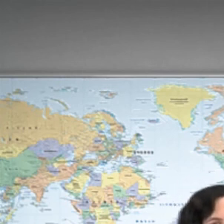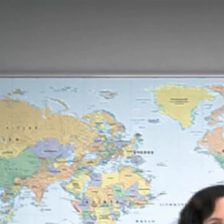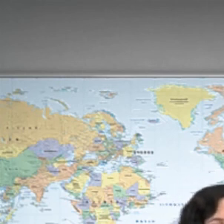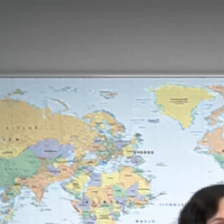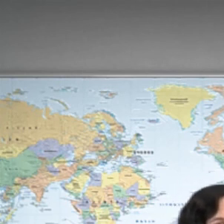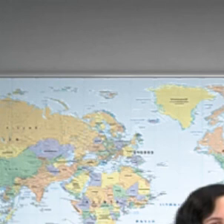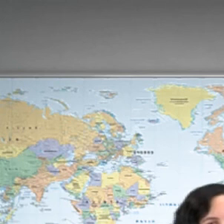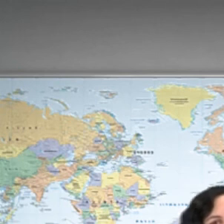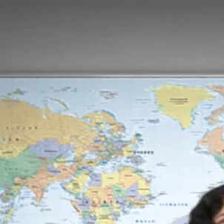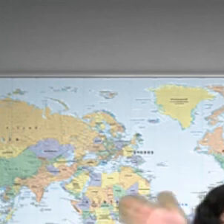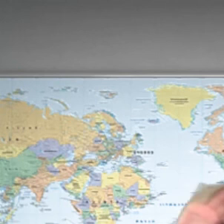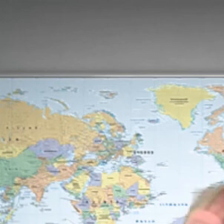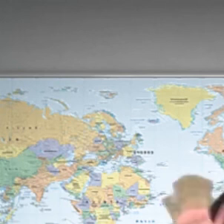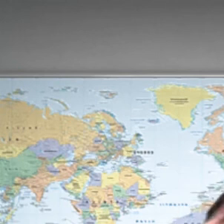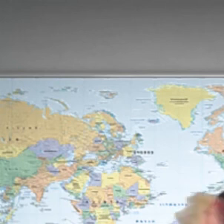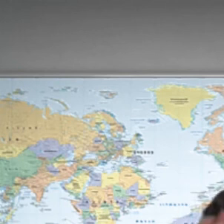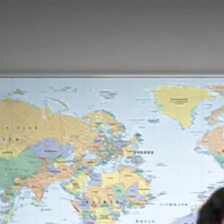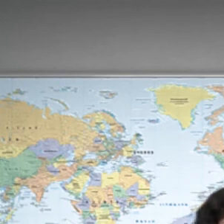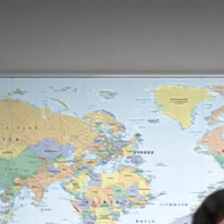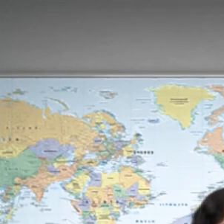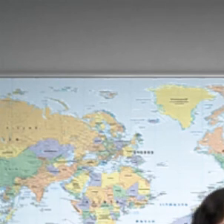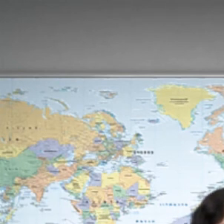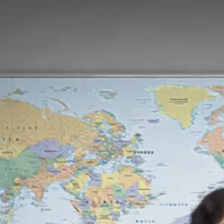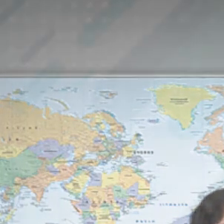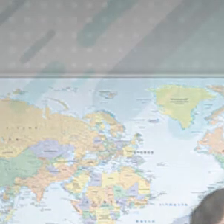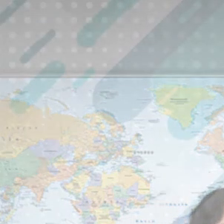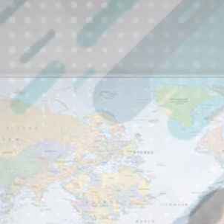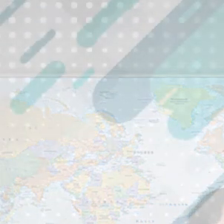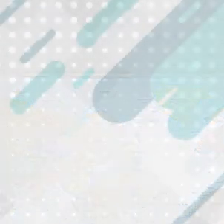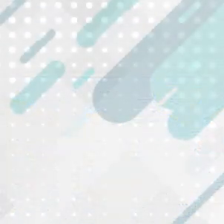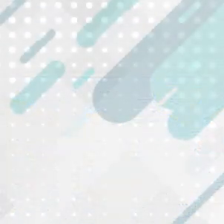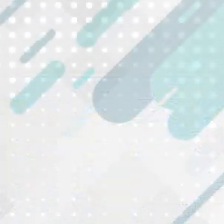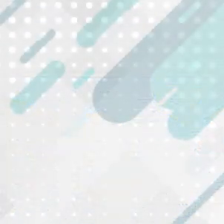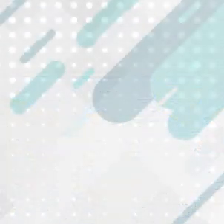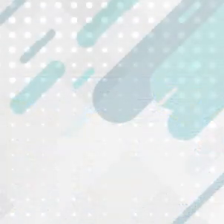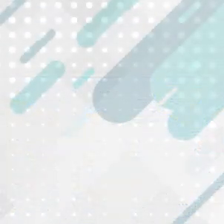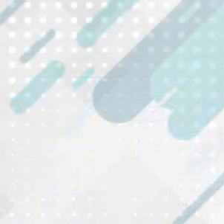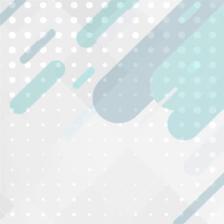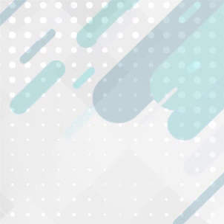here in the studio, it is bye-bye. Bye.